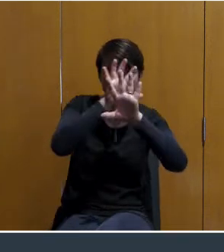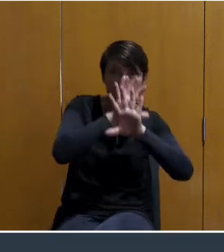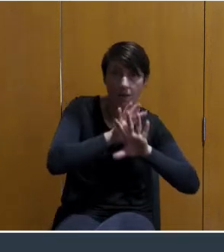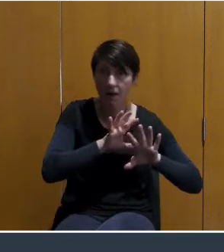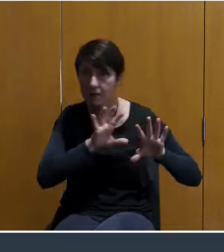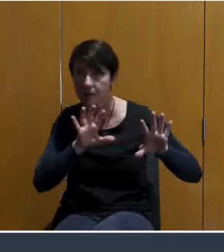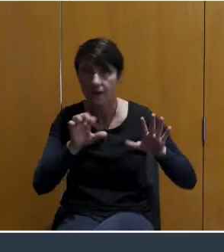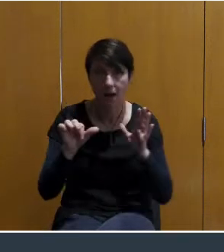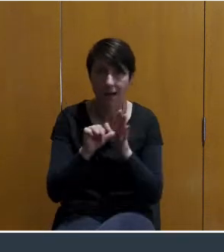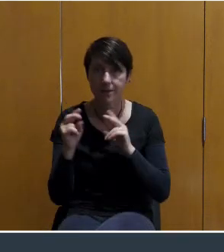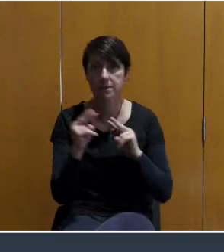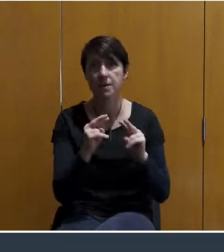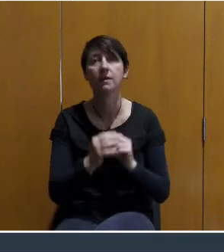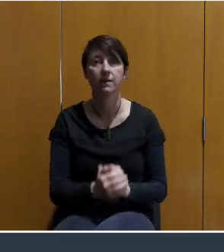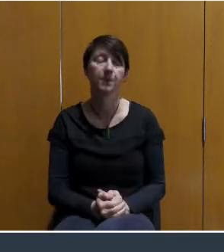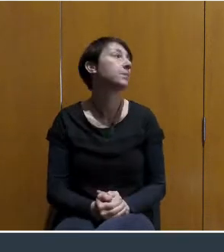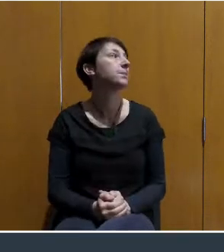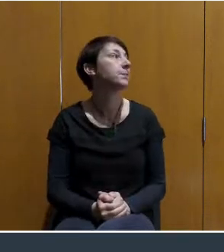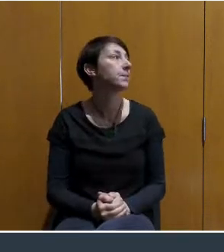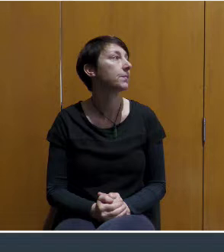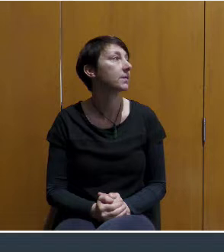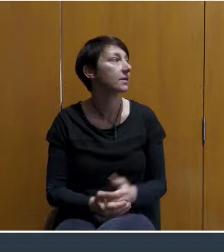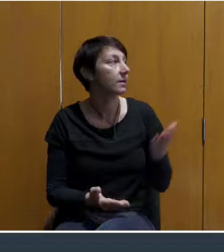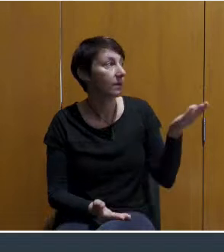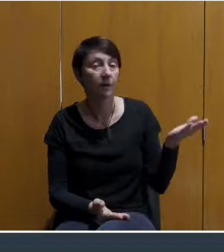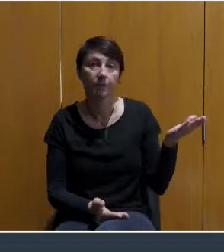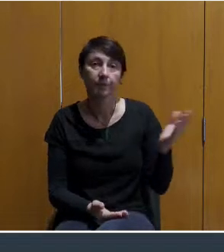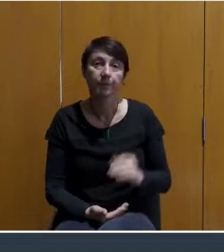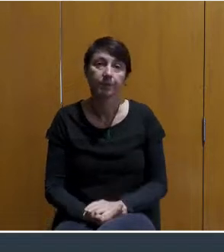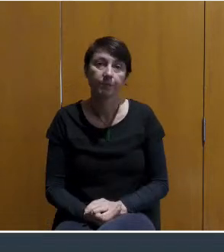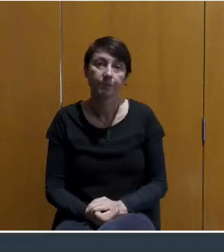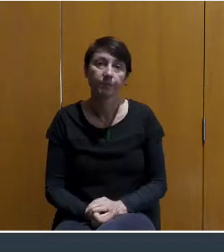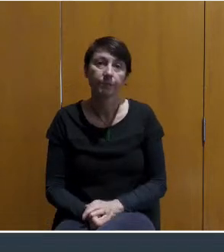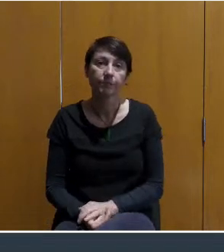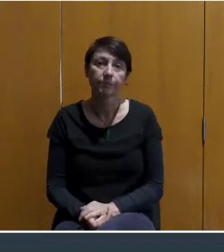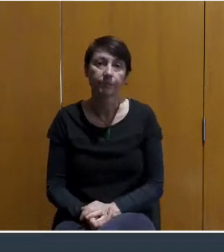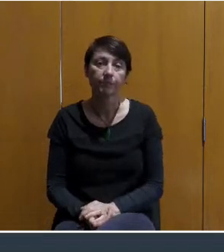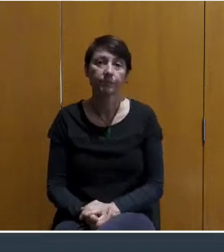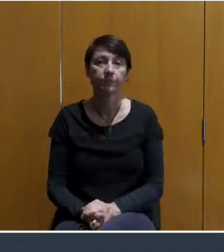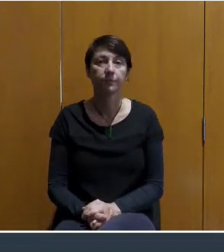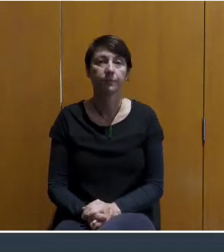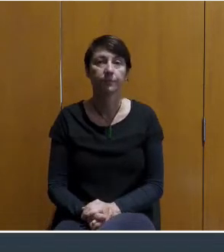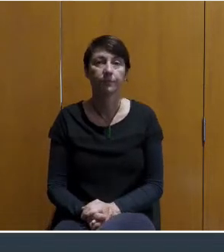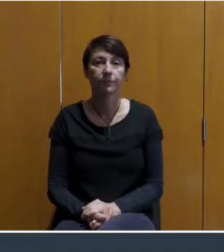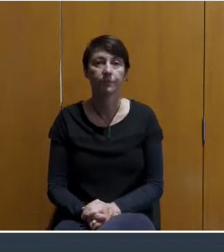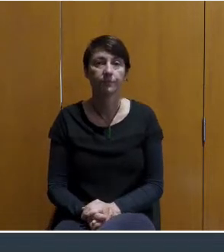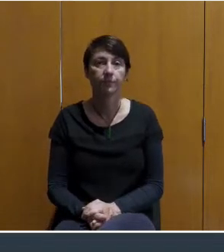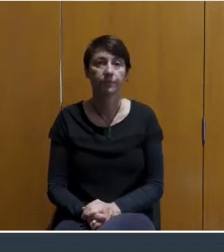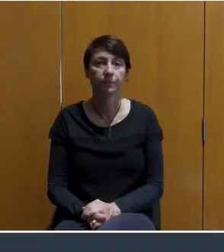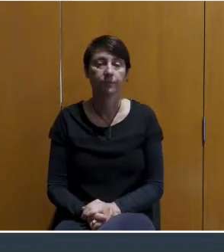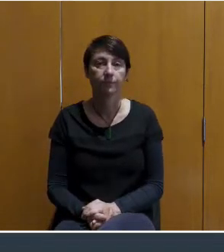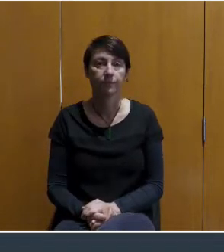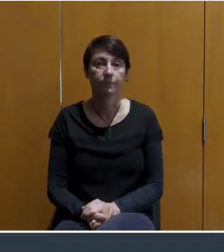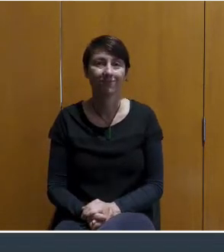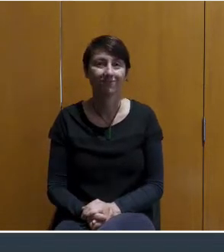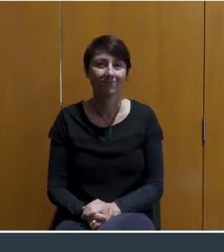of my research where I start to look at who comes back to nest. So I'm going into my, I think